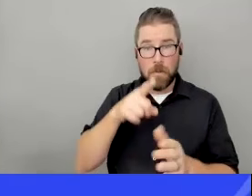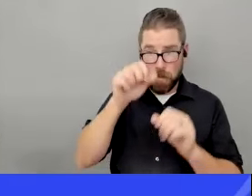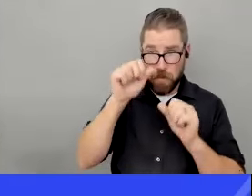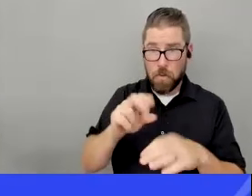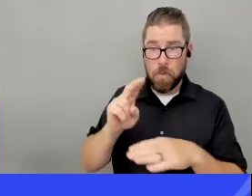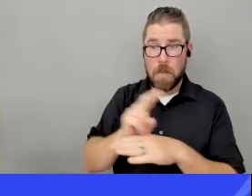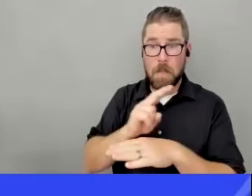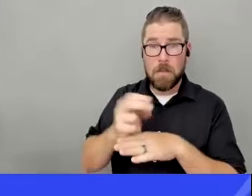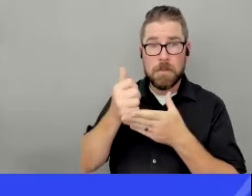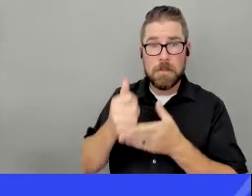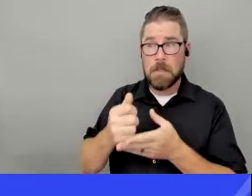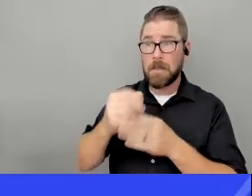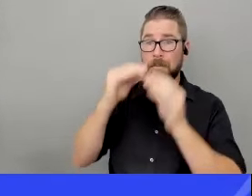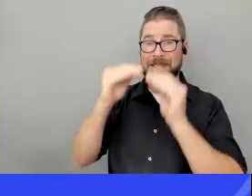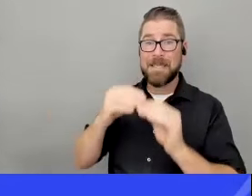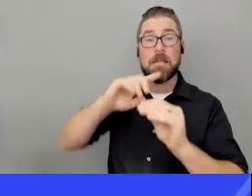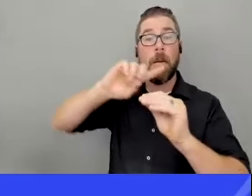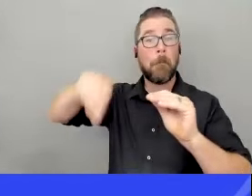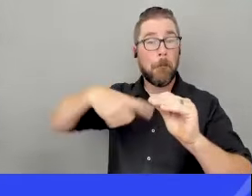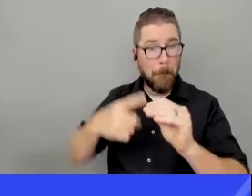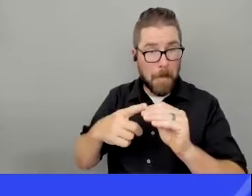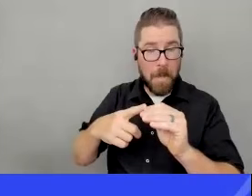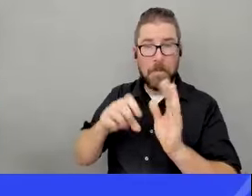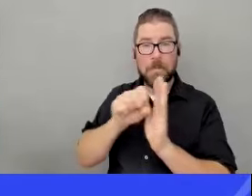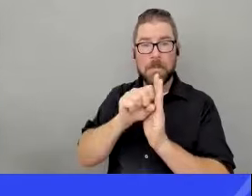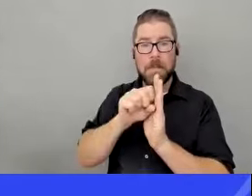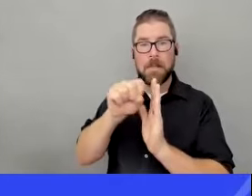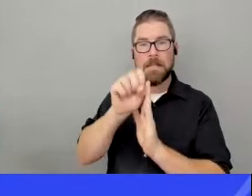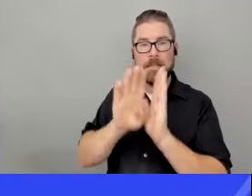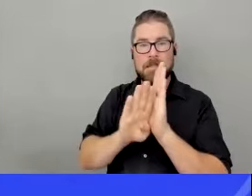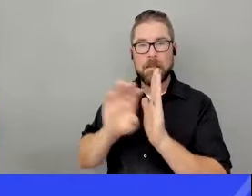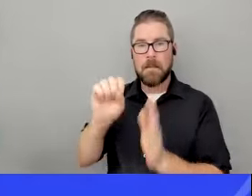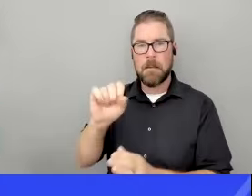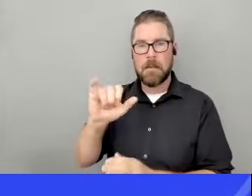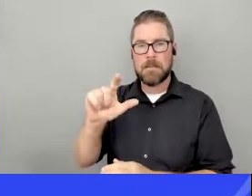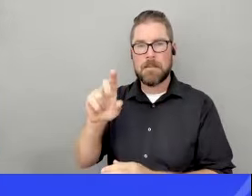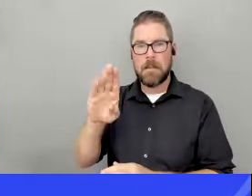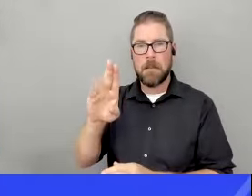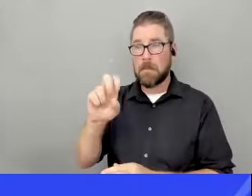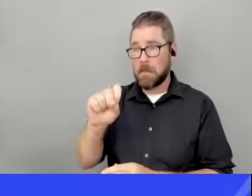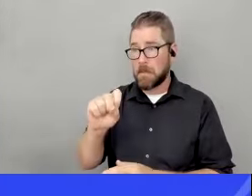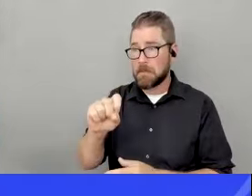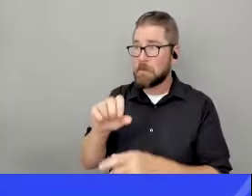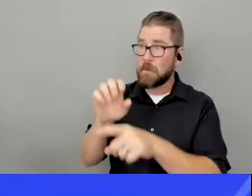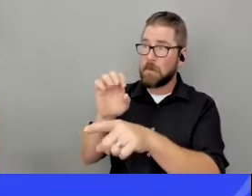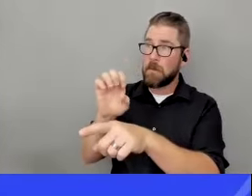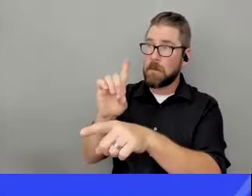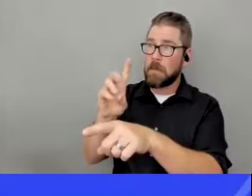that's, anyway, so we're going to leave this open. So go ahead, Edward. You don't have to raise a hand. You could go for